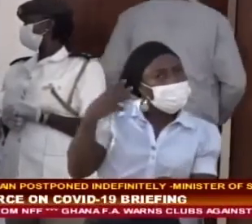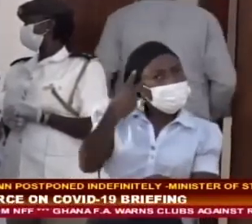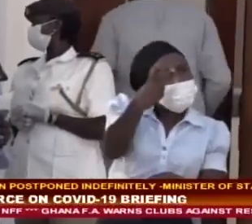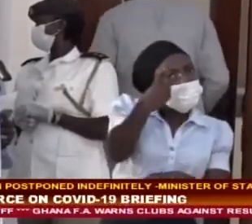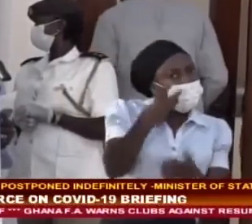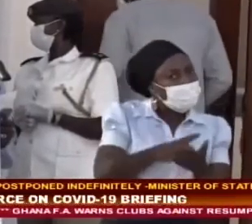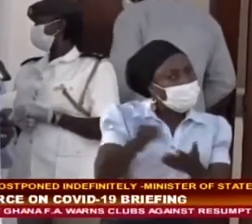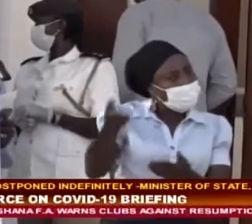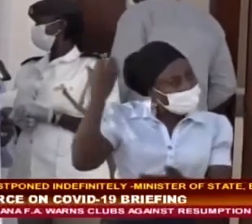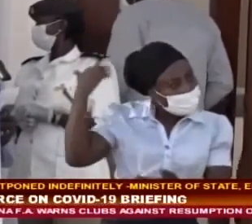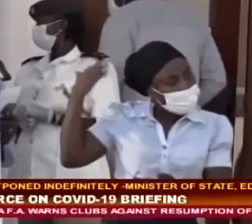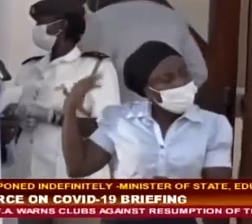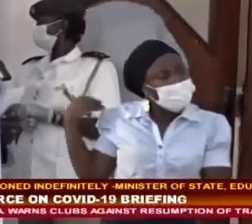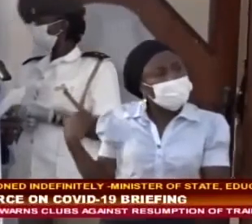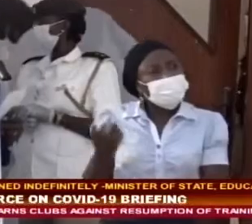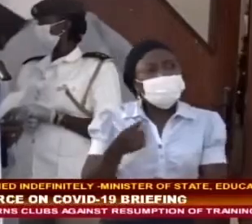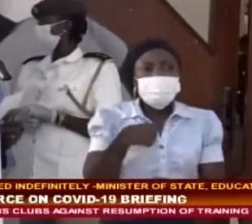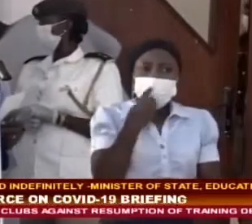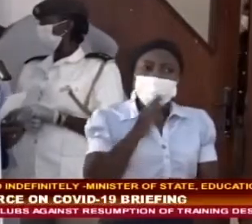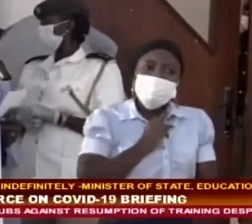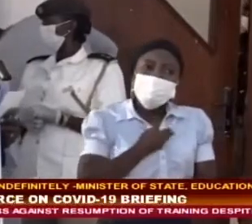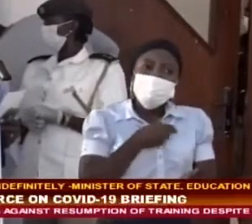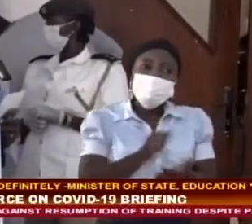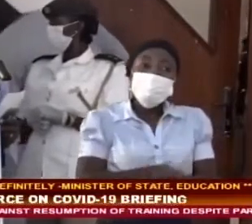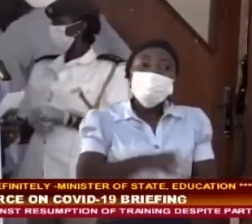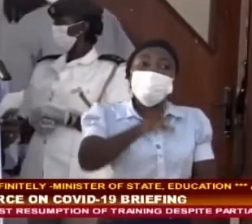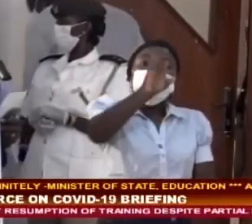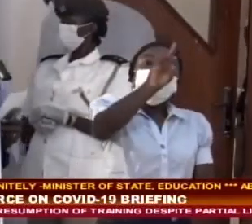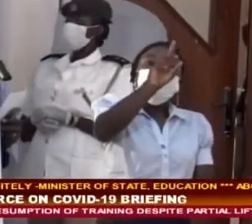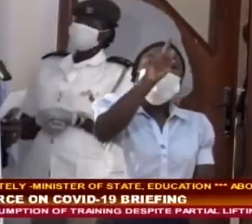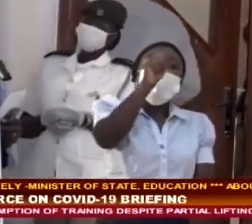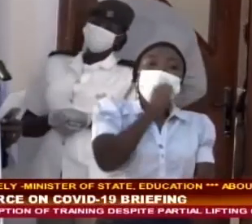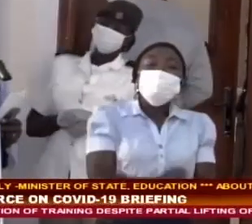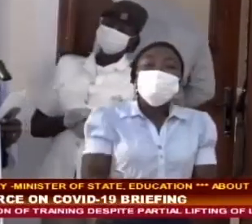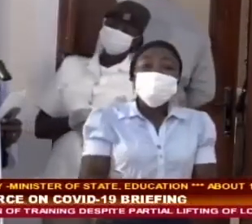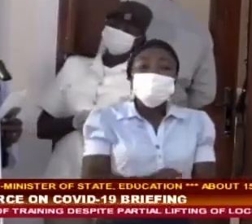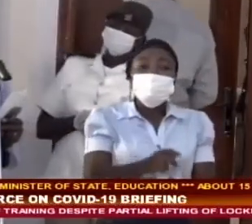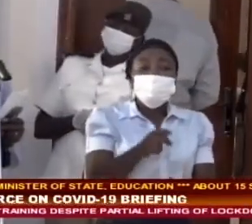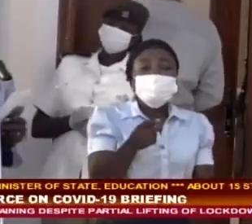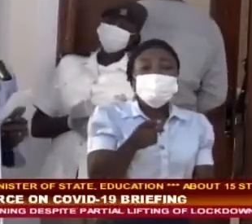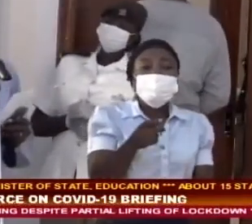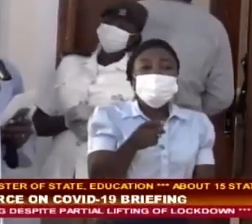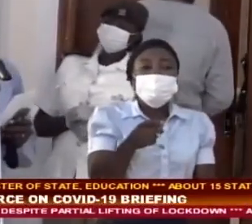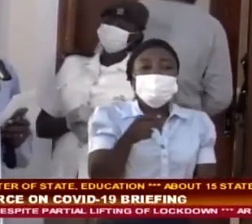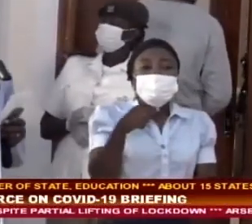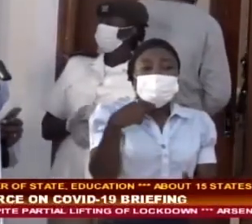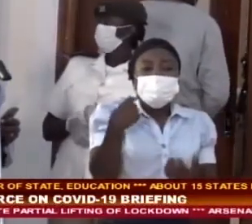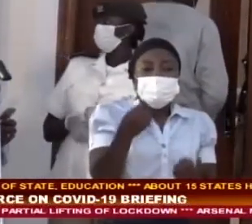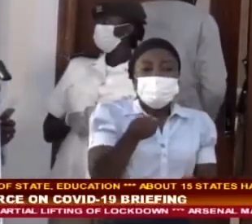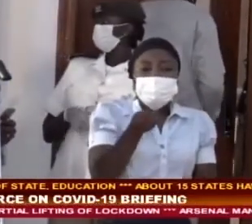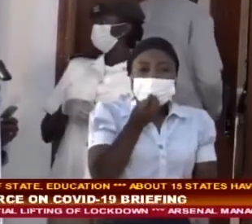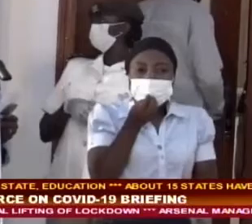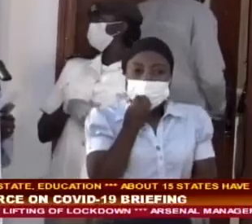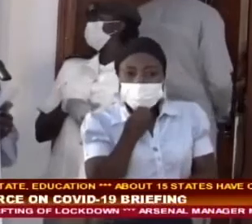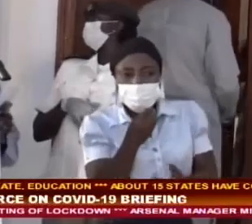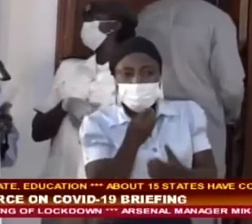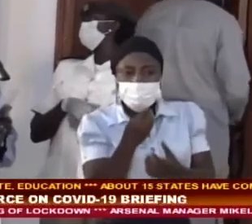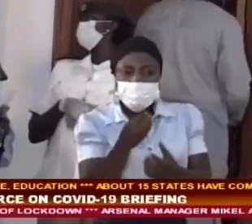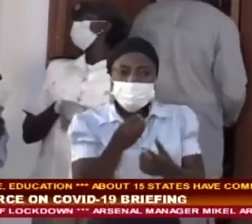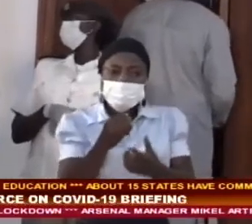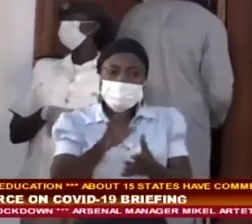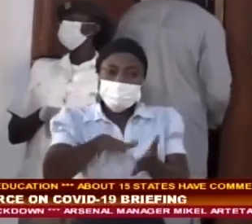we were told that 70,000 metric tons of grain were approved for distribution. I'd like